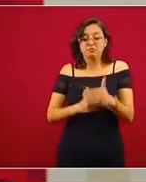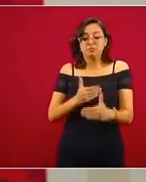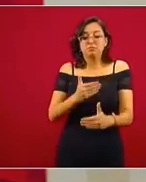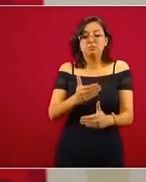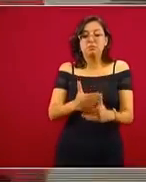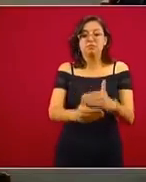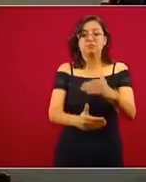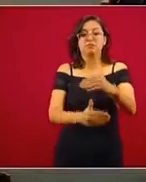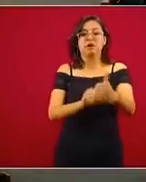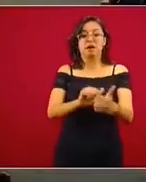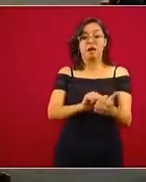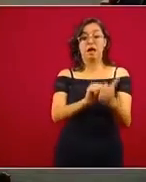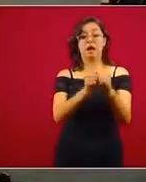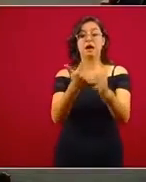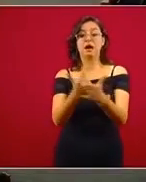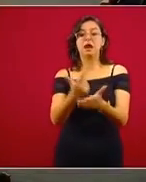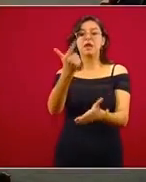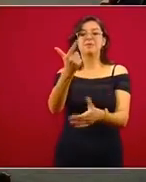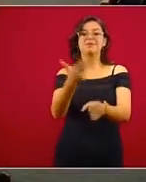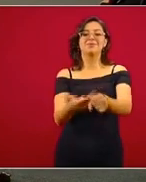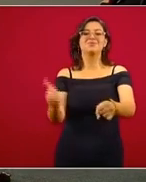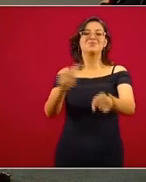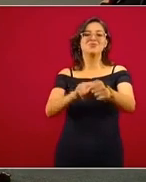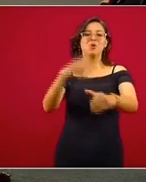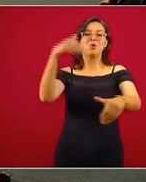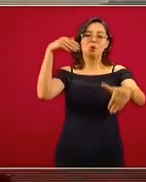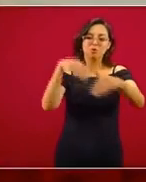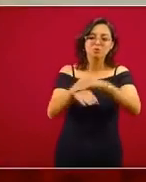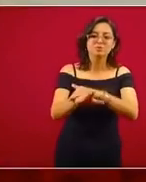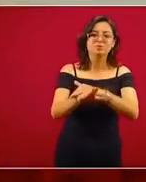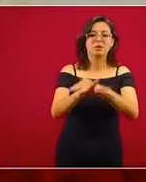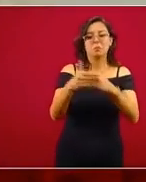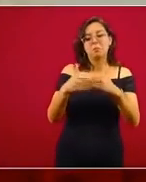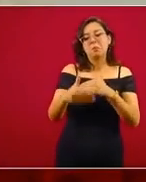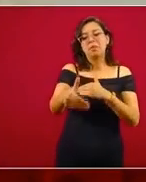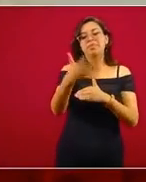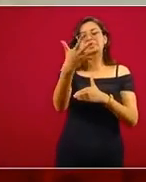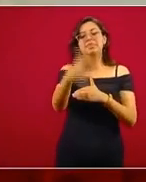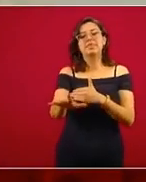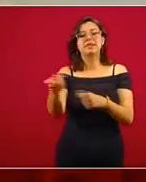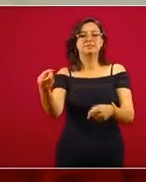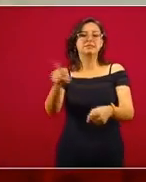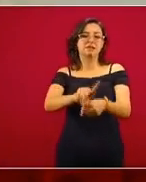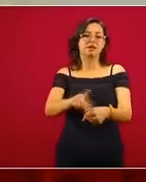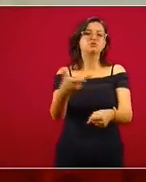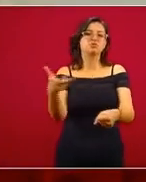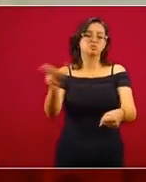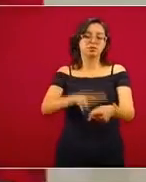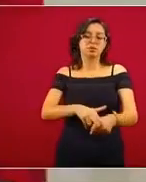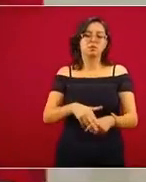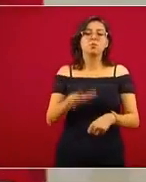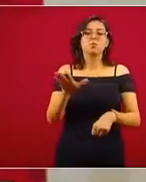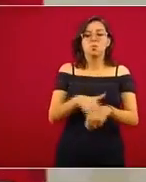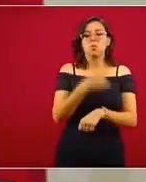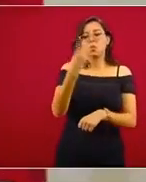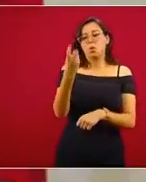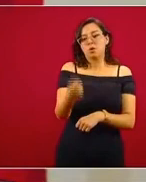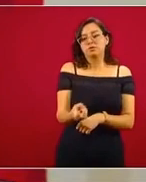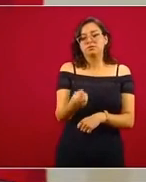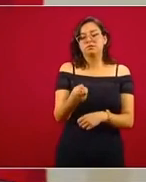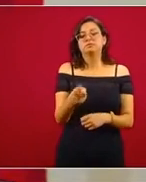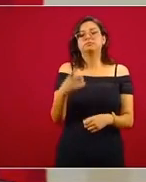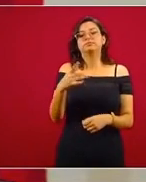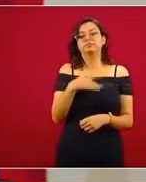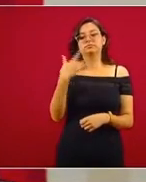get agravarse, worse, then they're se hospitalized, hospitalizan y ya then on hospitalizadas average they're in pueden durar en hospital for promedio 10 10 días days. en And then what is the hospitalización. Por eso el maximum punto point of máximo de